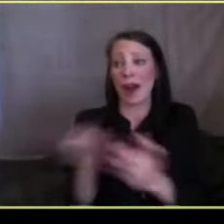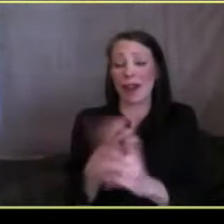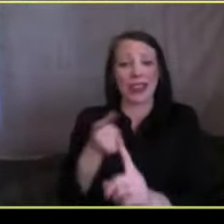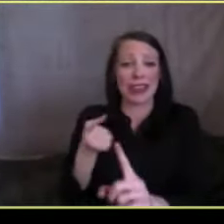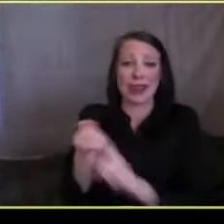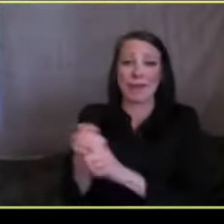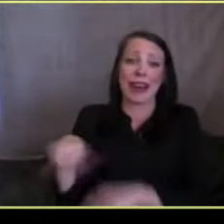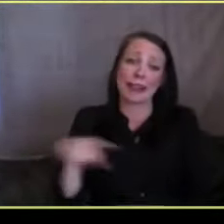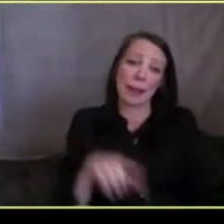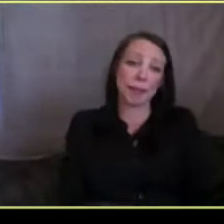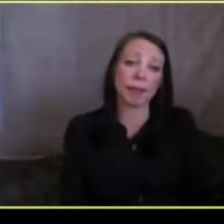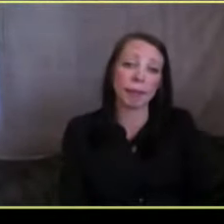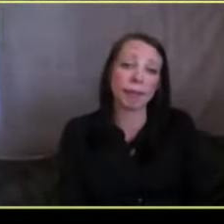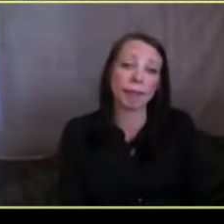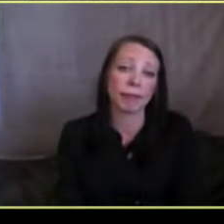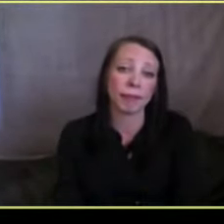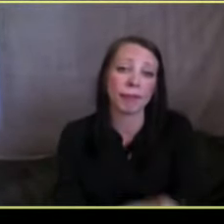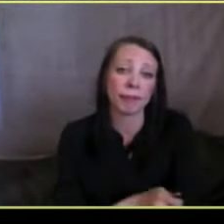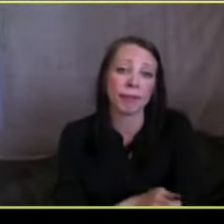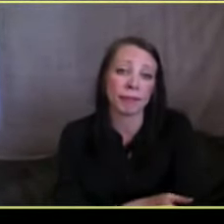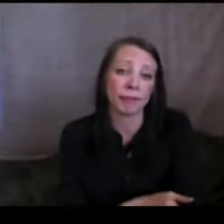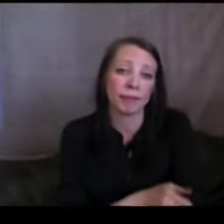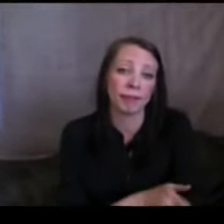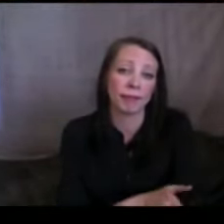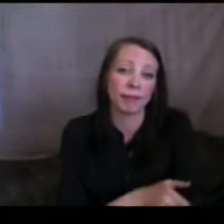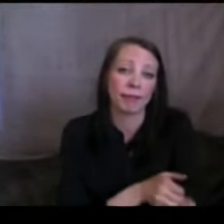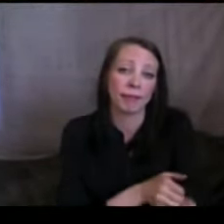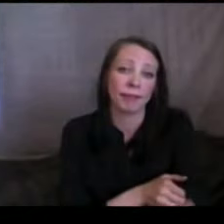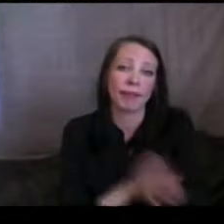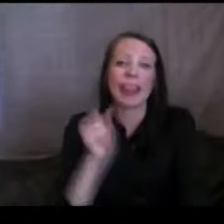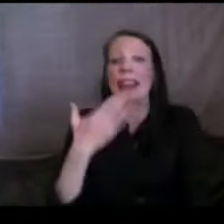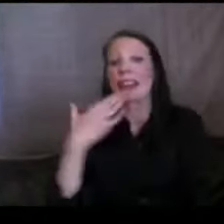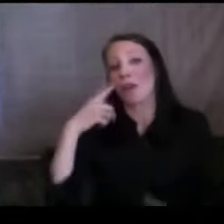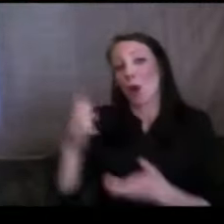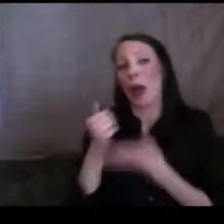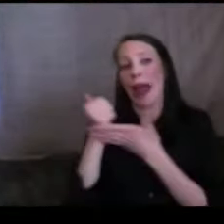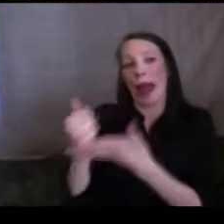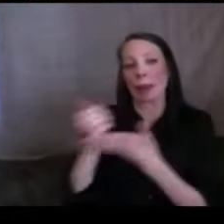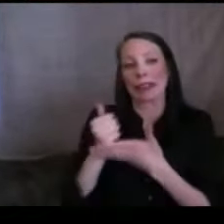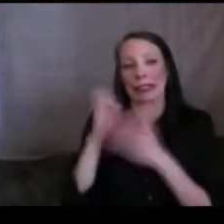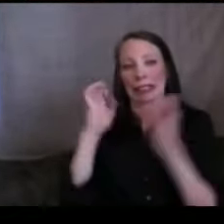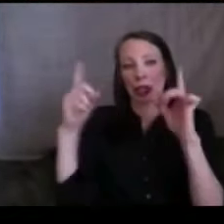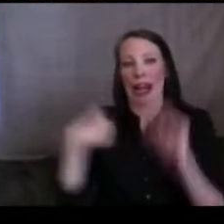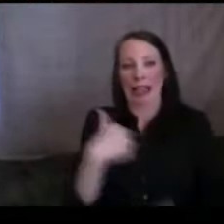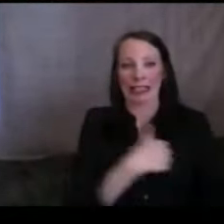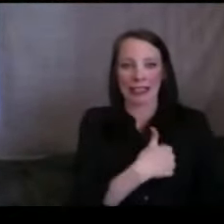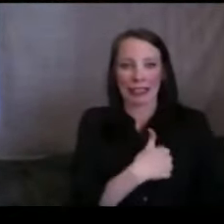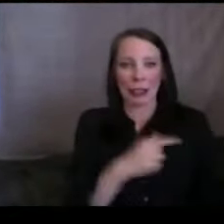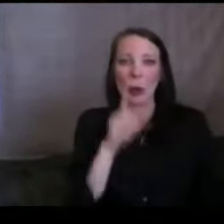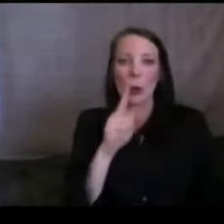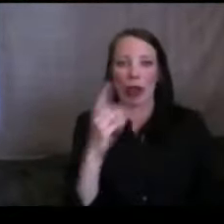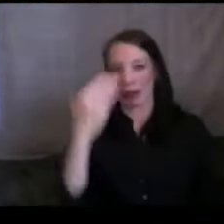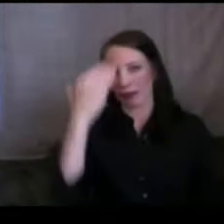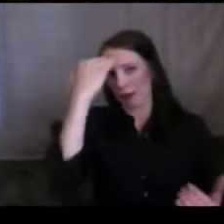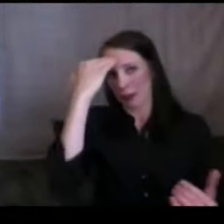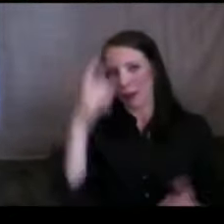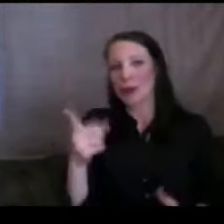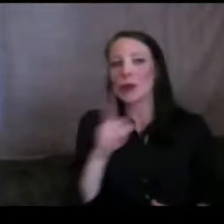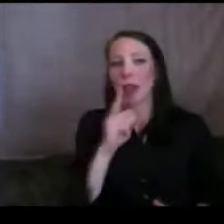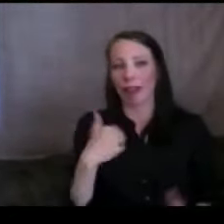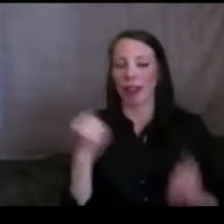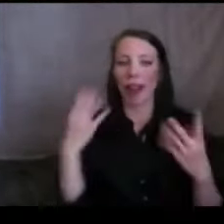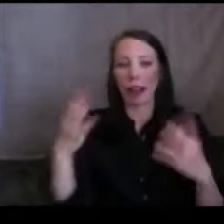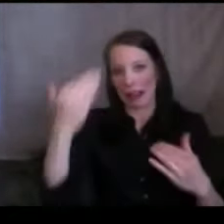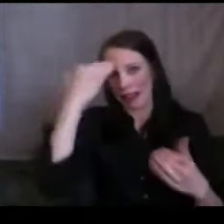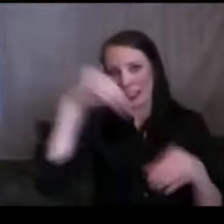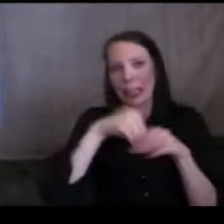how everything impacts them. Well, thank you for helping educate us a little bit. It was super knowledgeable. You're super knowledgeable in the